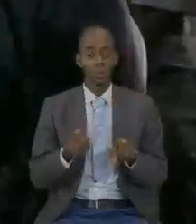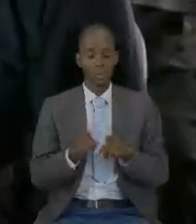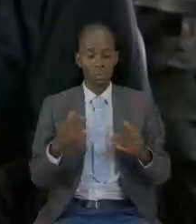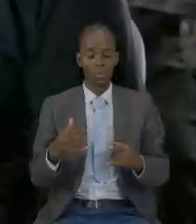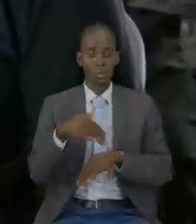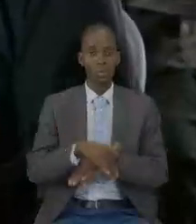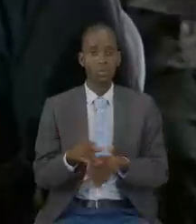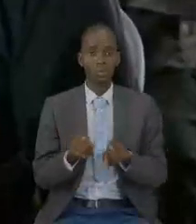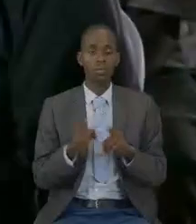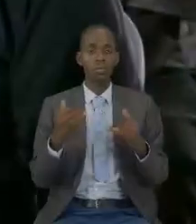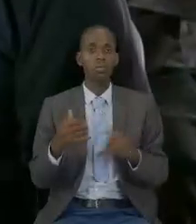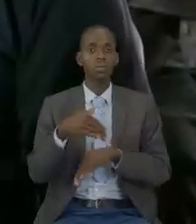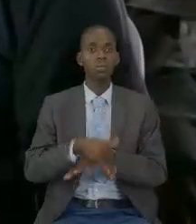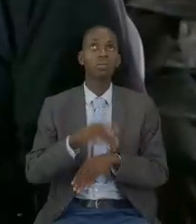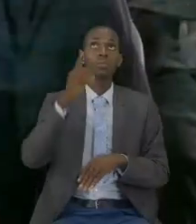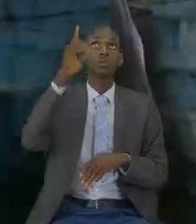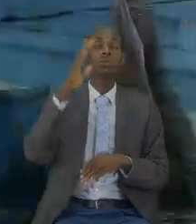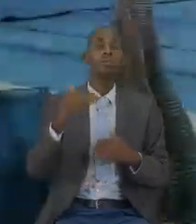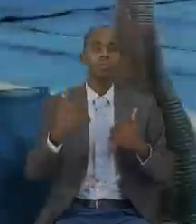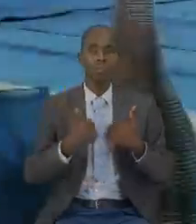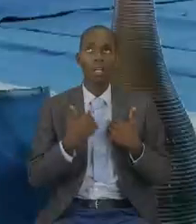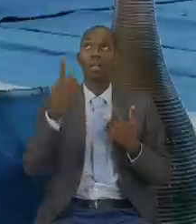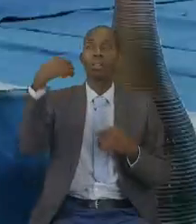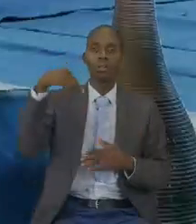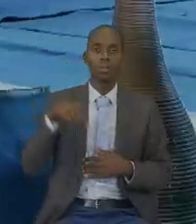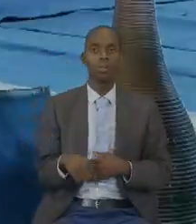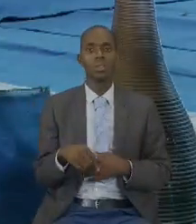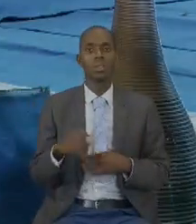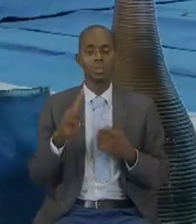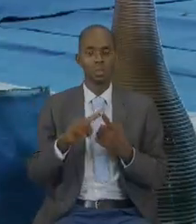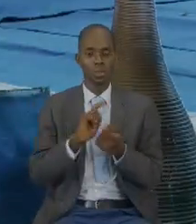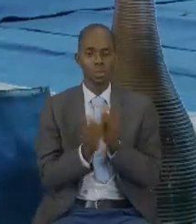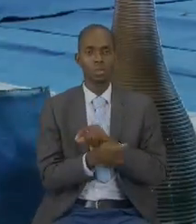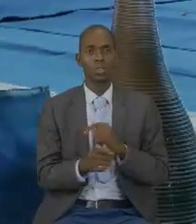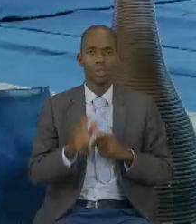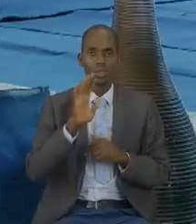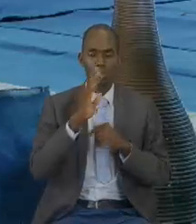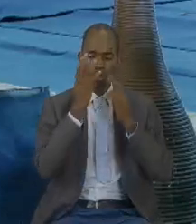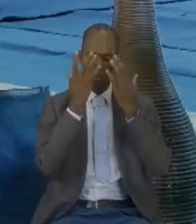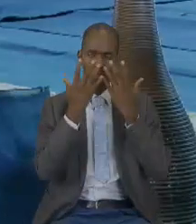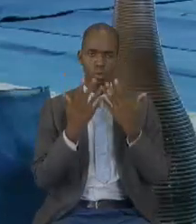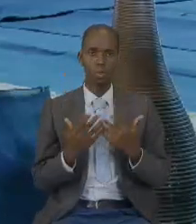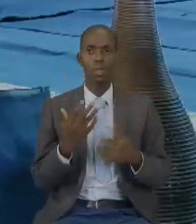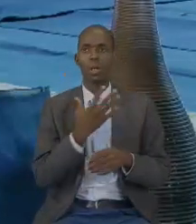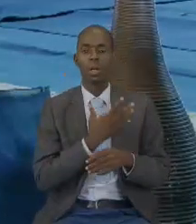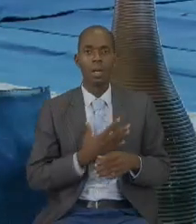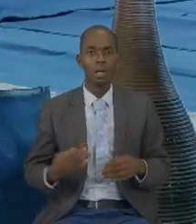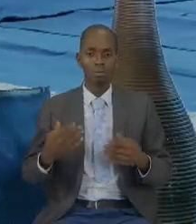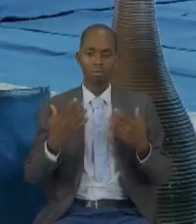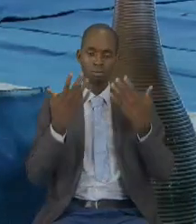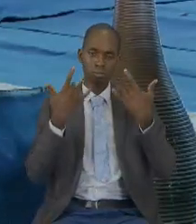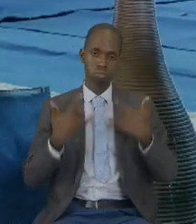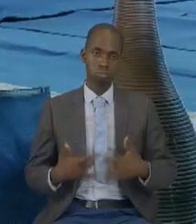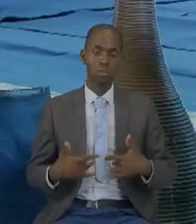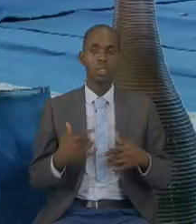Even today, God has come down to change your sorrow and sadness and all